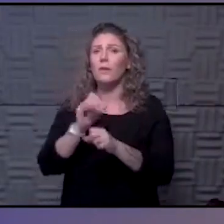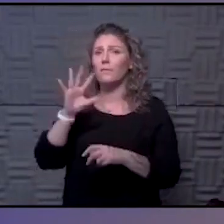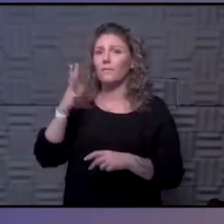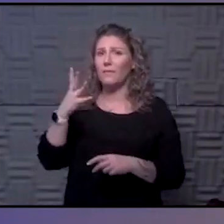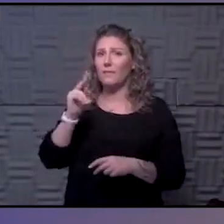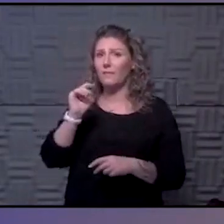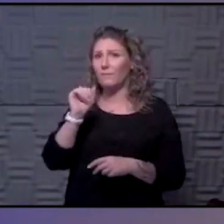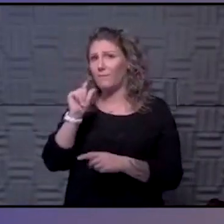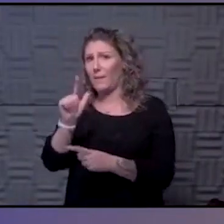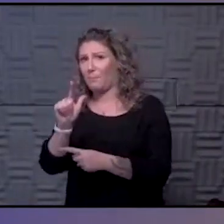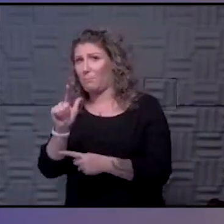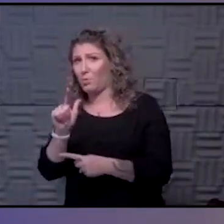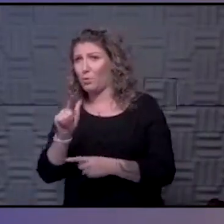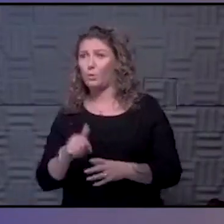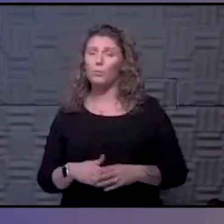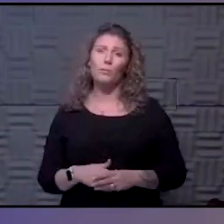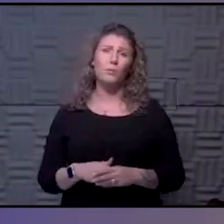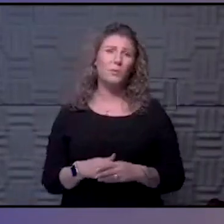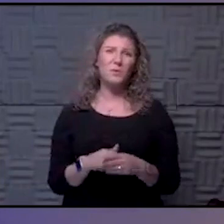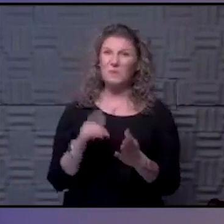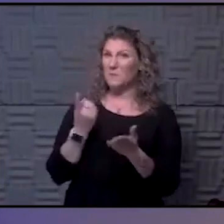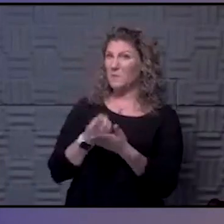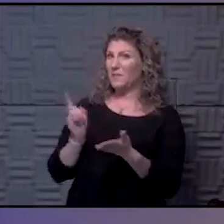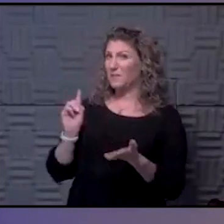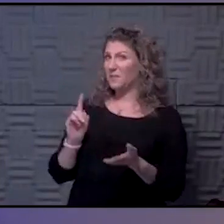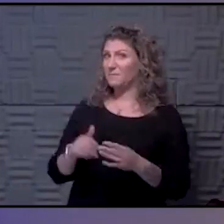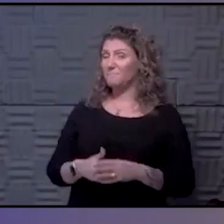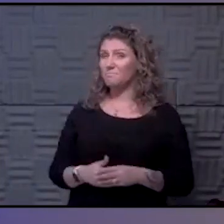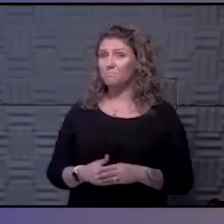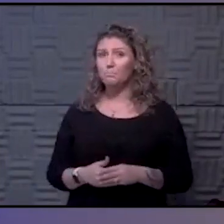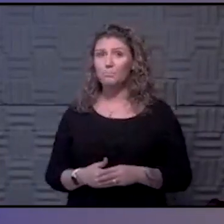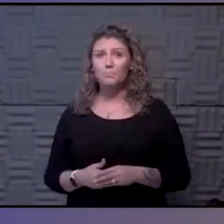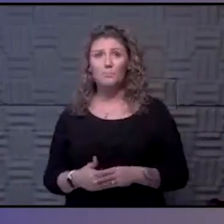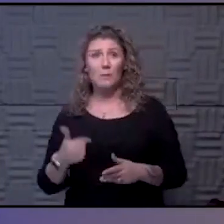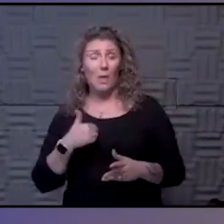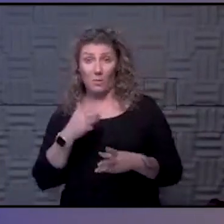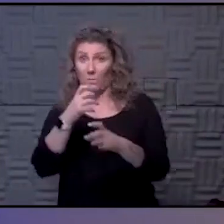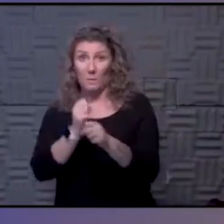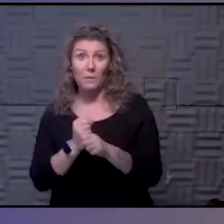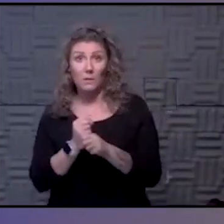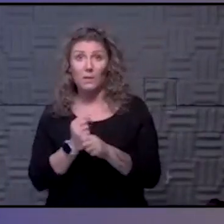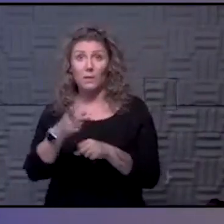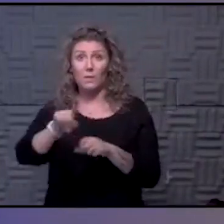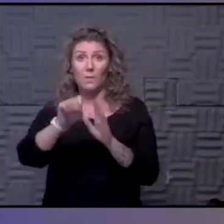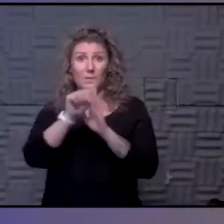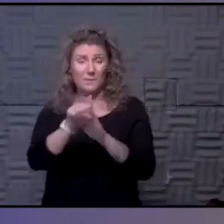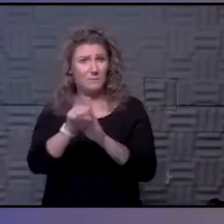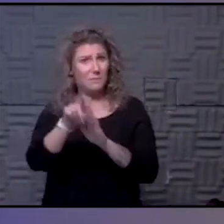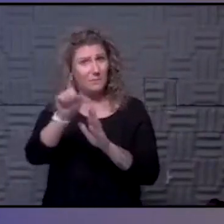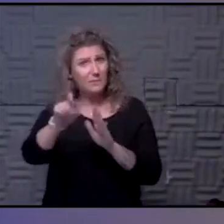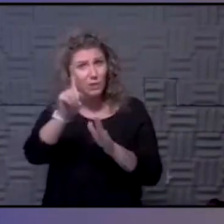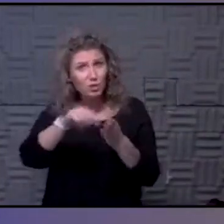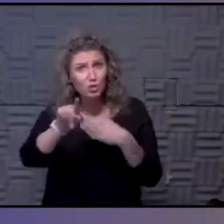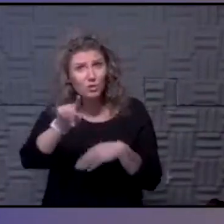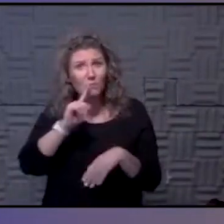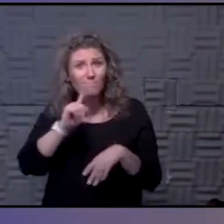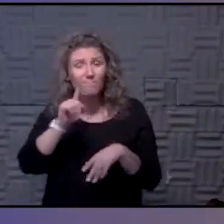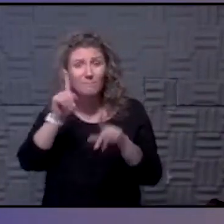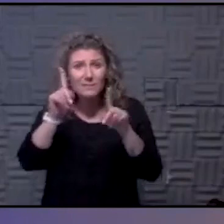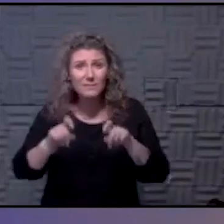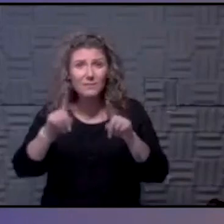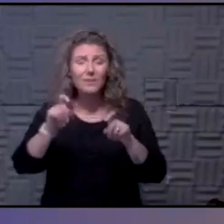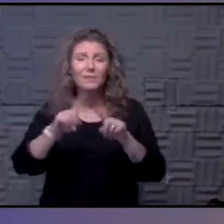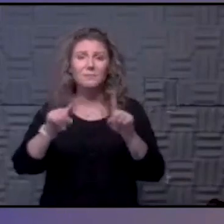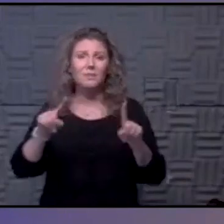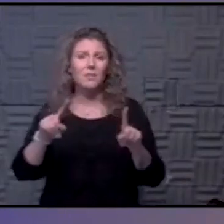April, so a week ago. Yeah, I mean, I would go get those symptoms evaluated, but I would still say I don't think there's